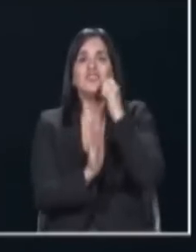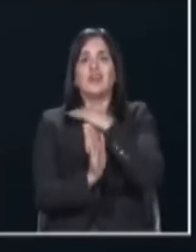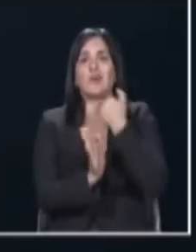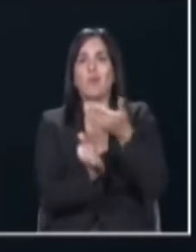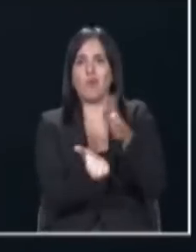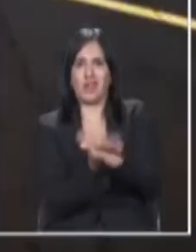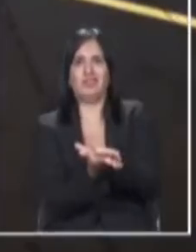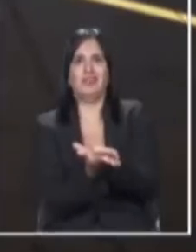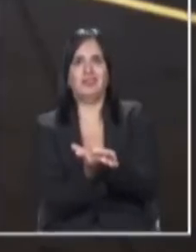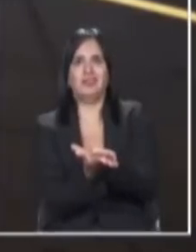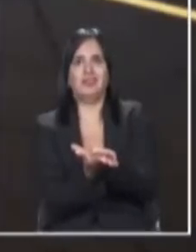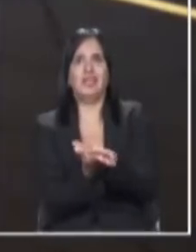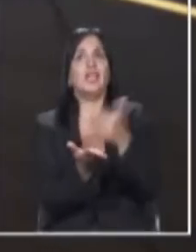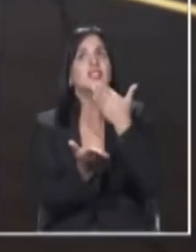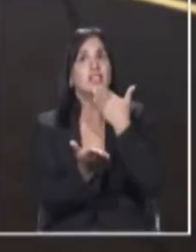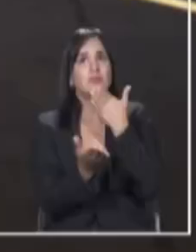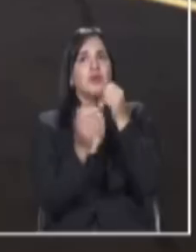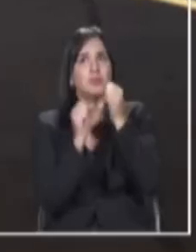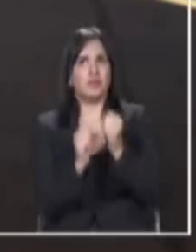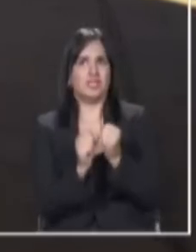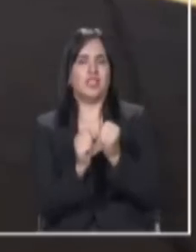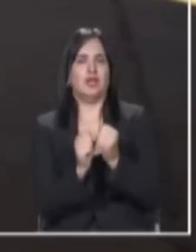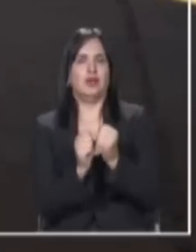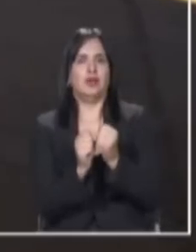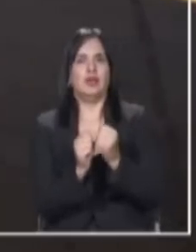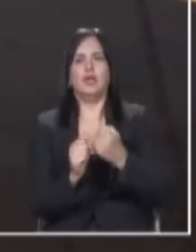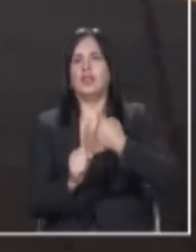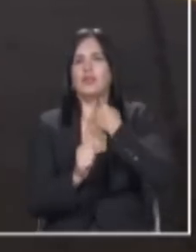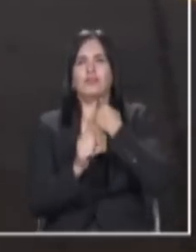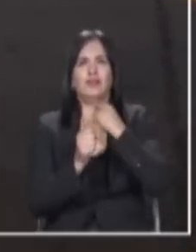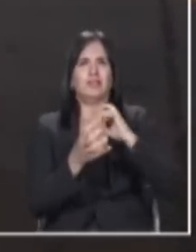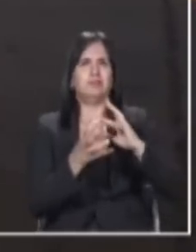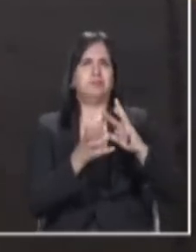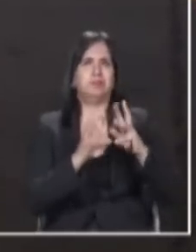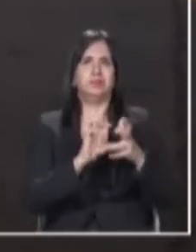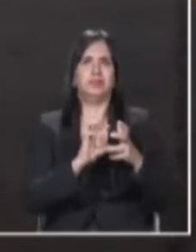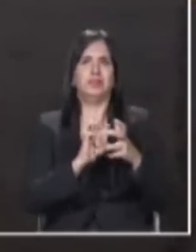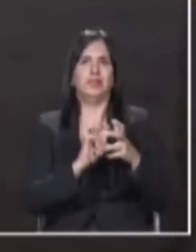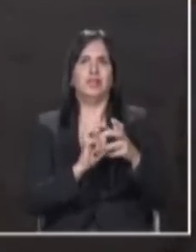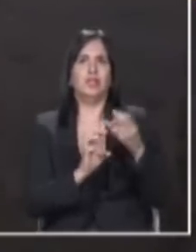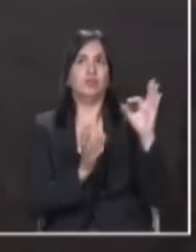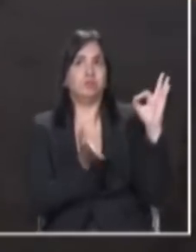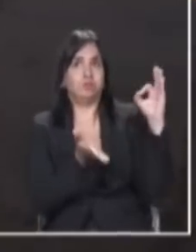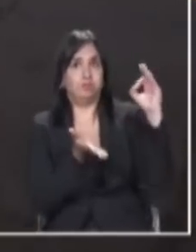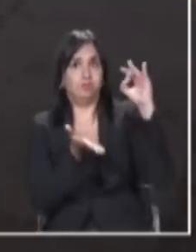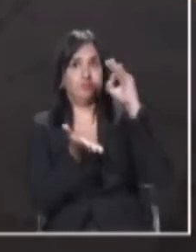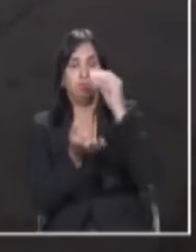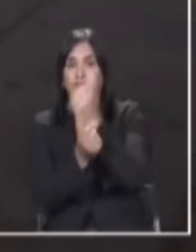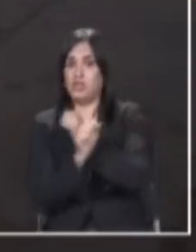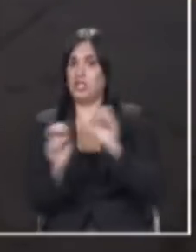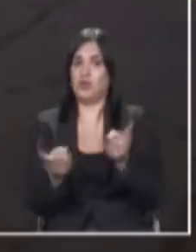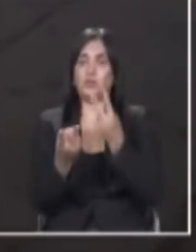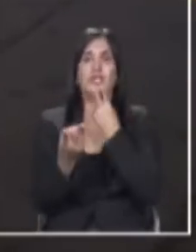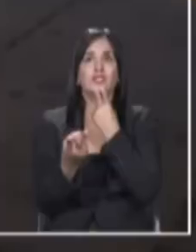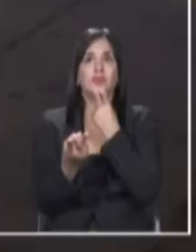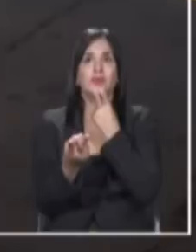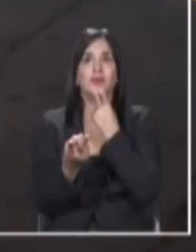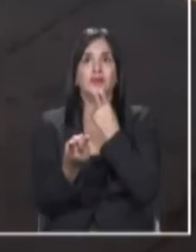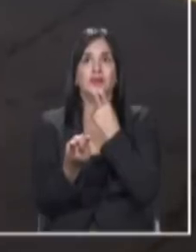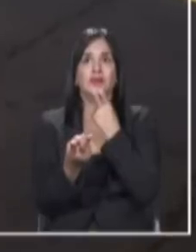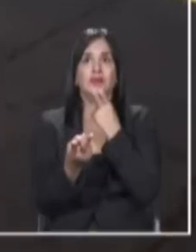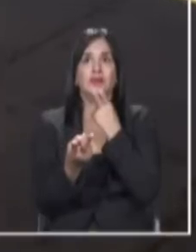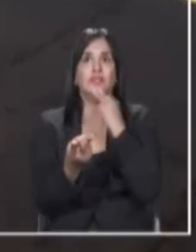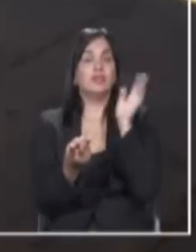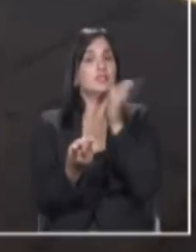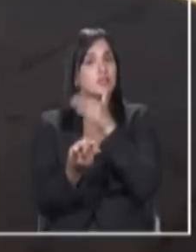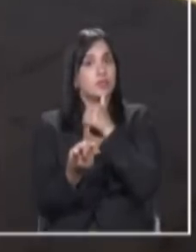them to die out there is also the possibility of cascading effects one species of insect might not be able to survive and if they are